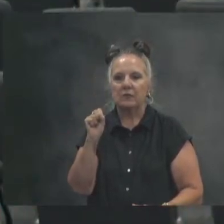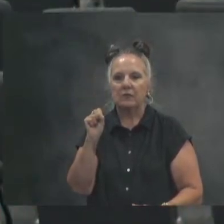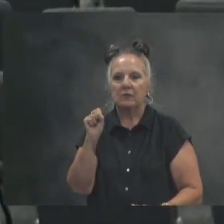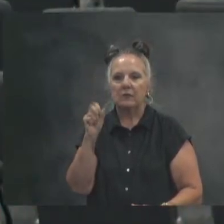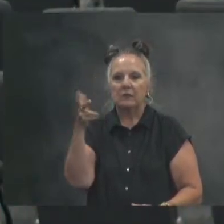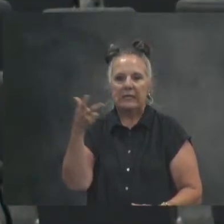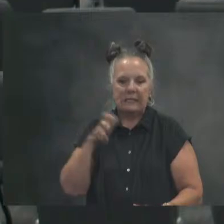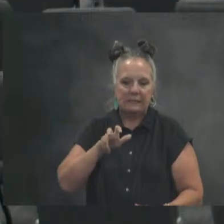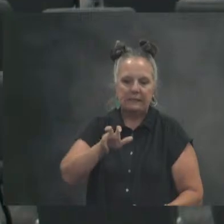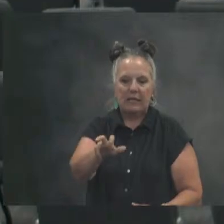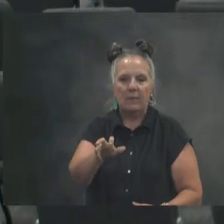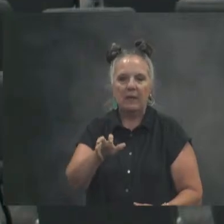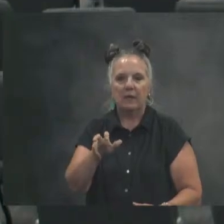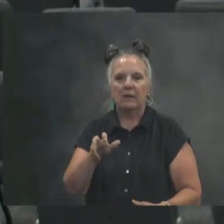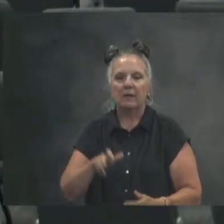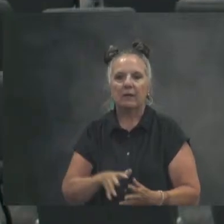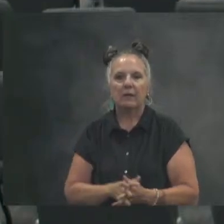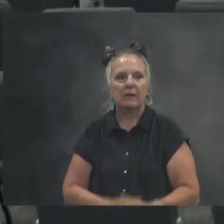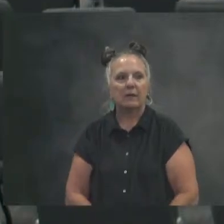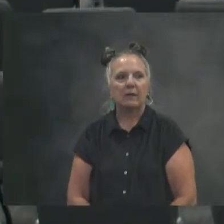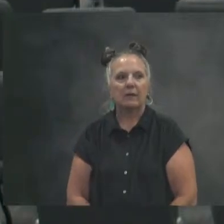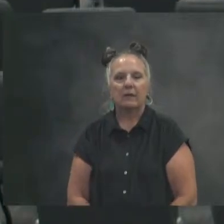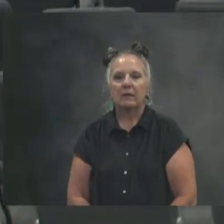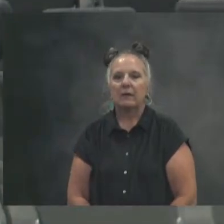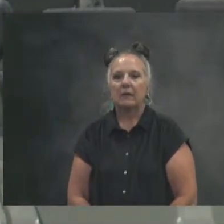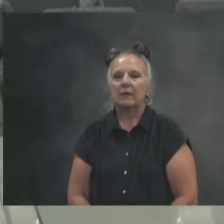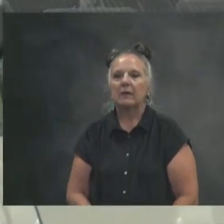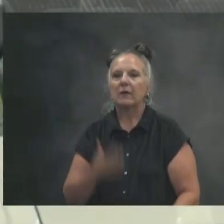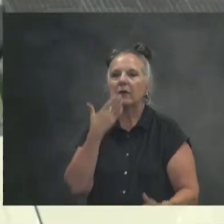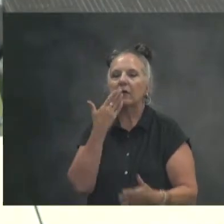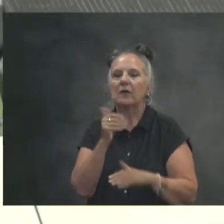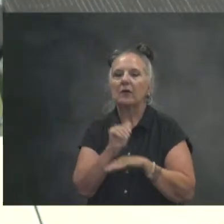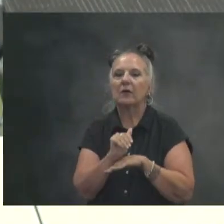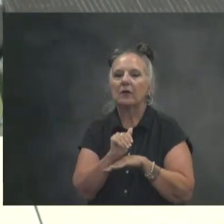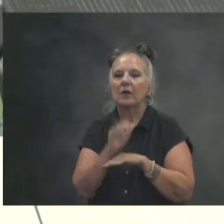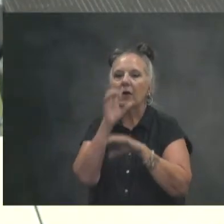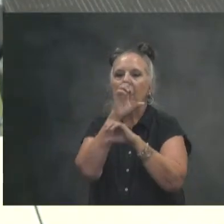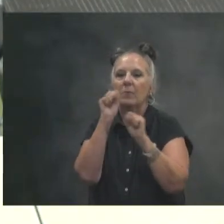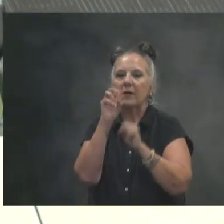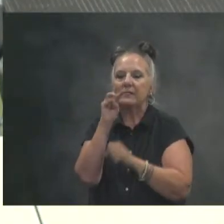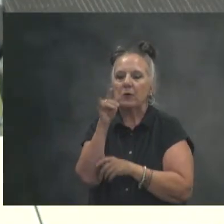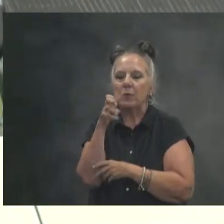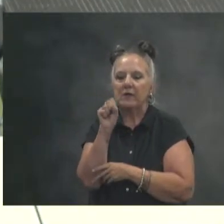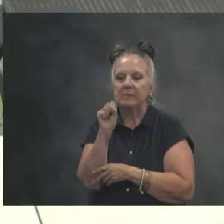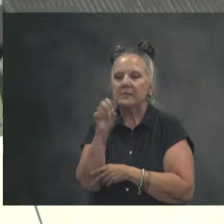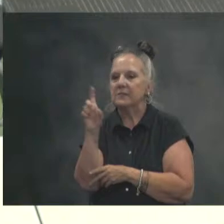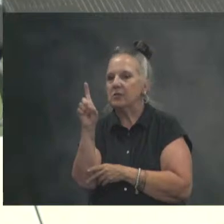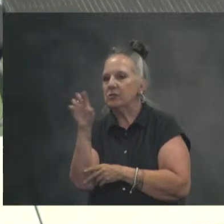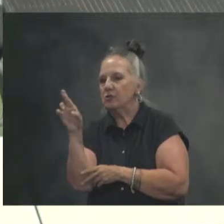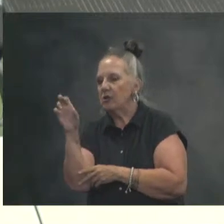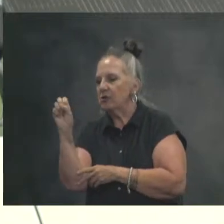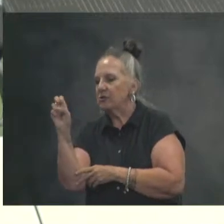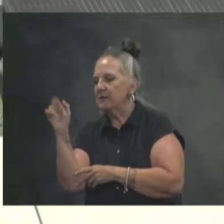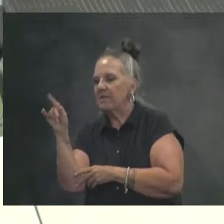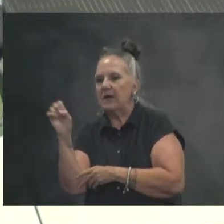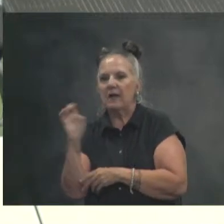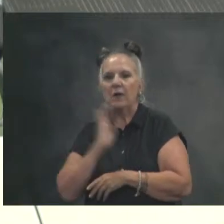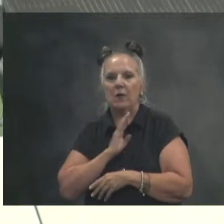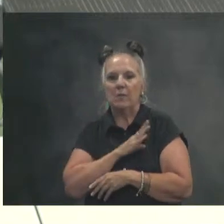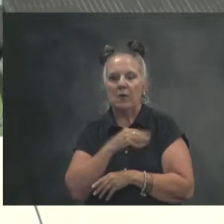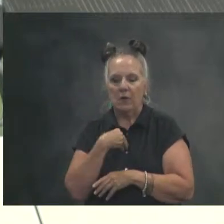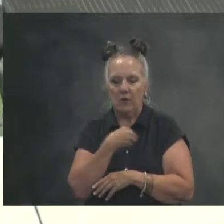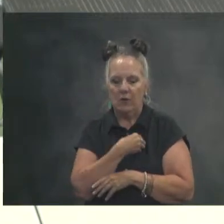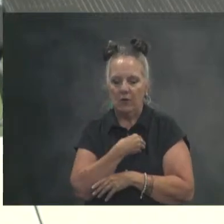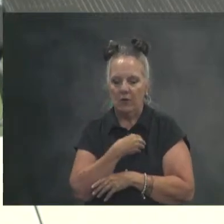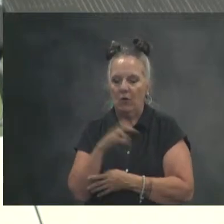Endowment Agreement with Dr. Wilcox. Good evening. Good evening, President Williams, Dr. Sovine, and board members. The Wilson Roritan